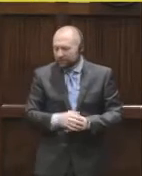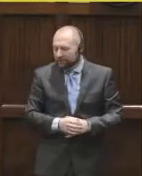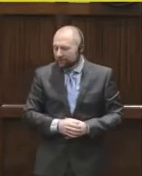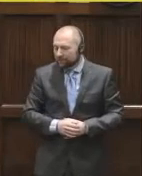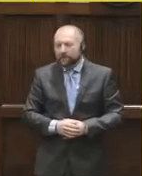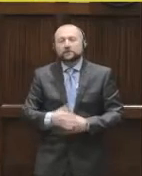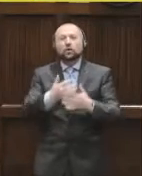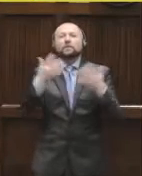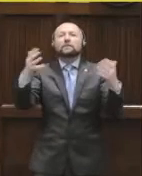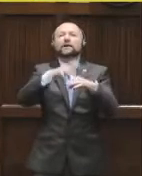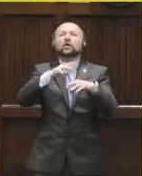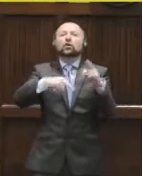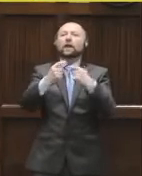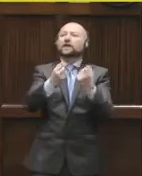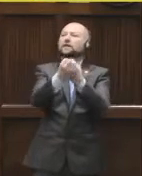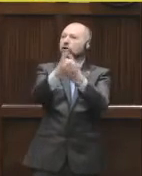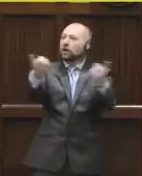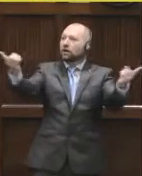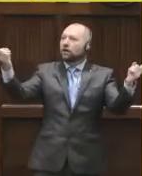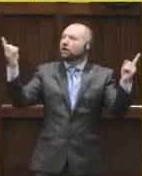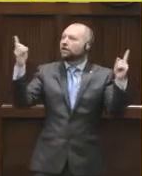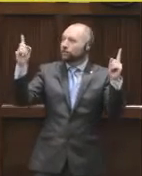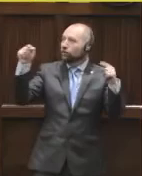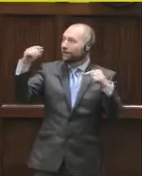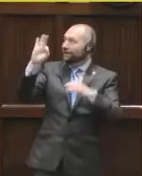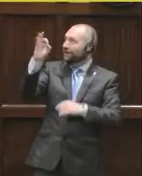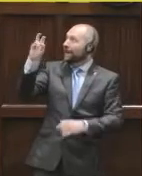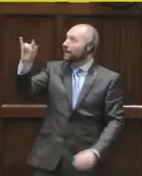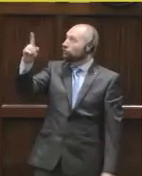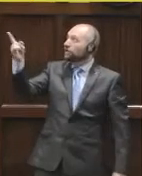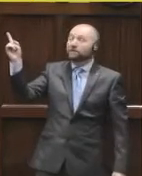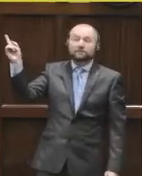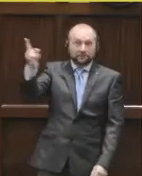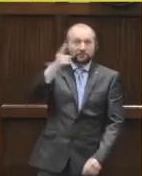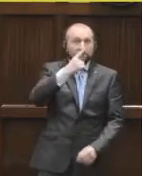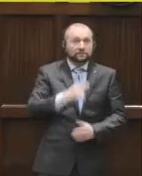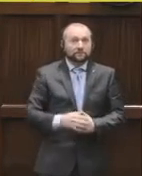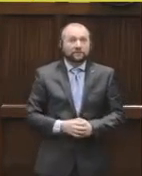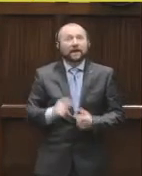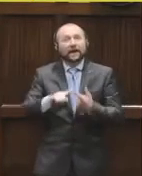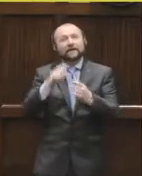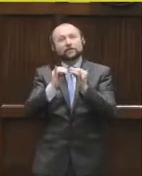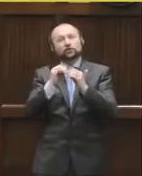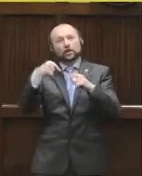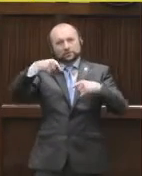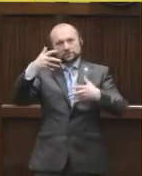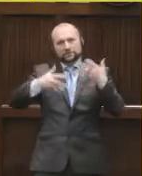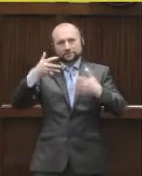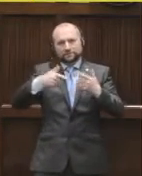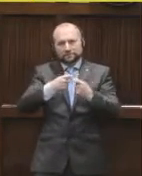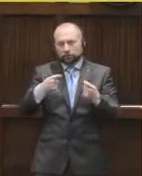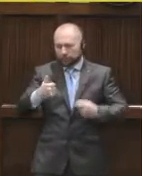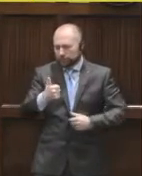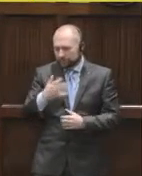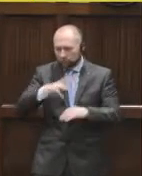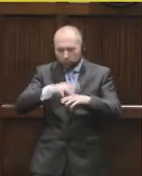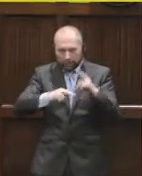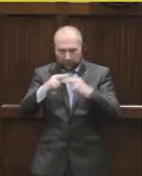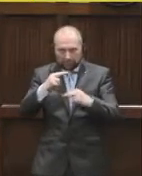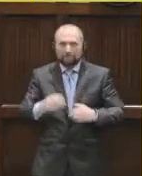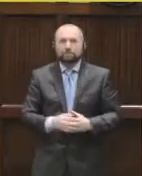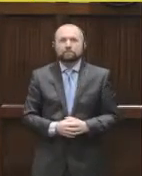million fáilte na gacht aine in the gallery agus an interpreters it's in press